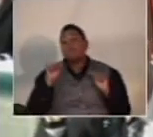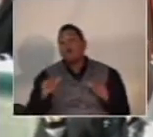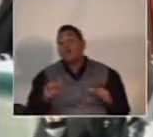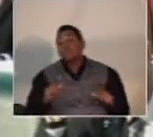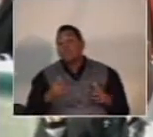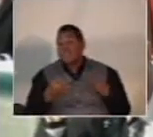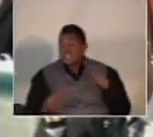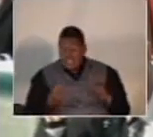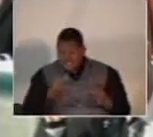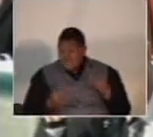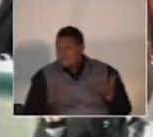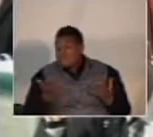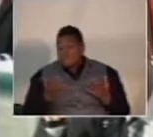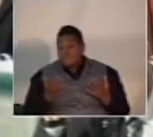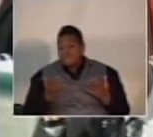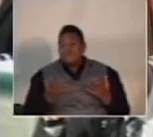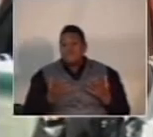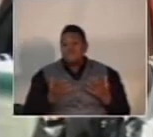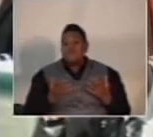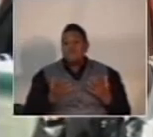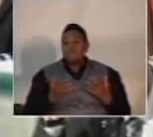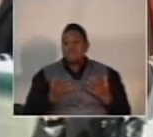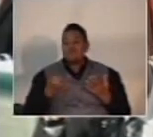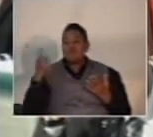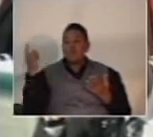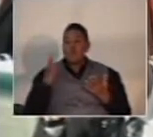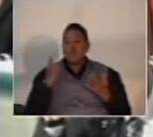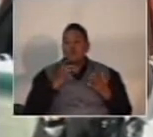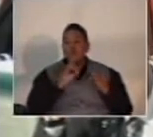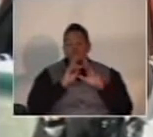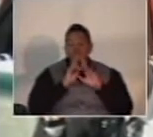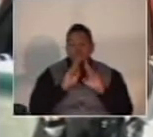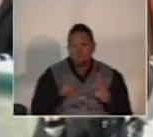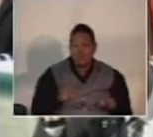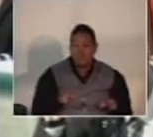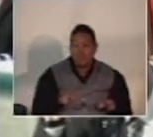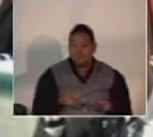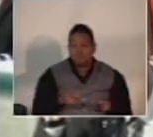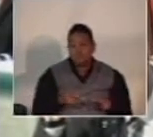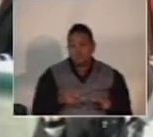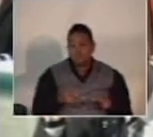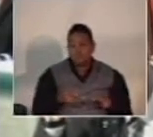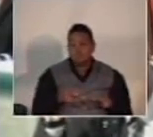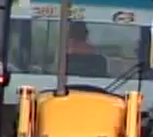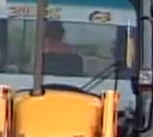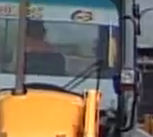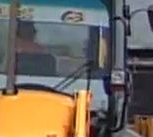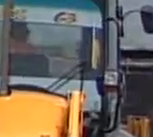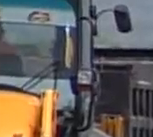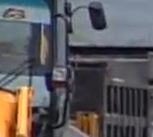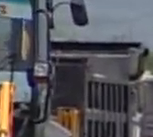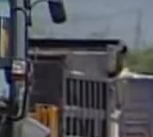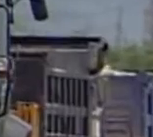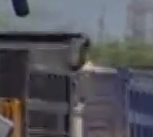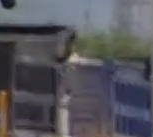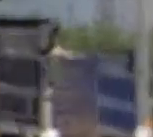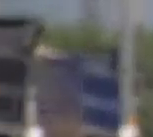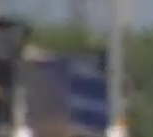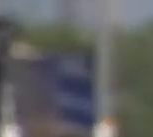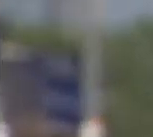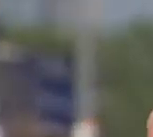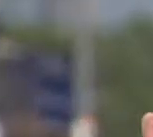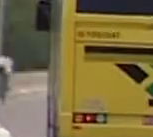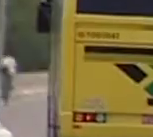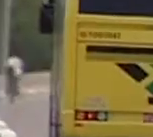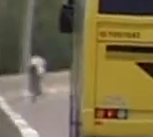possibilities if the only rational response is to break up the assets. The Major Infrastructure